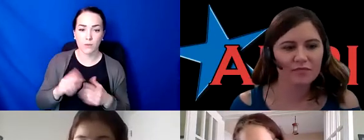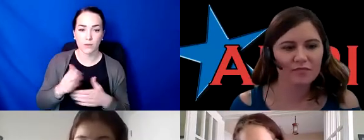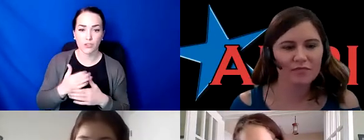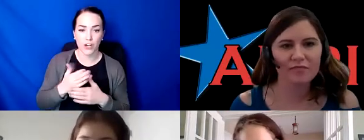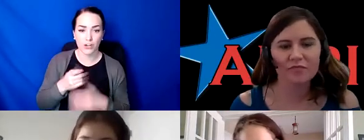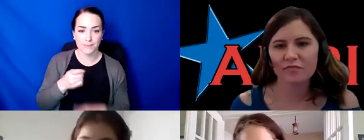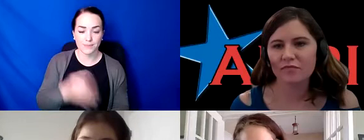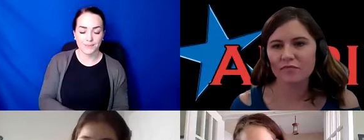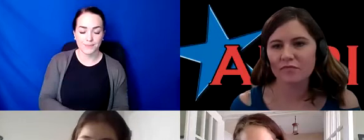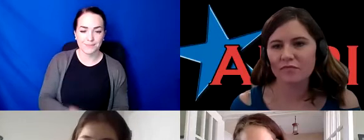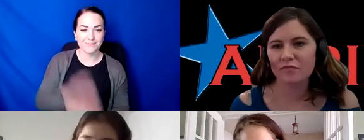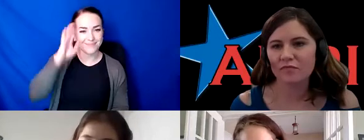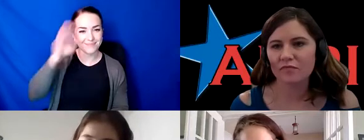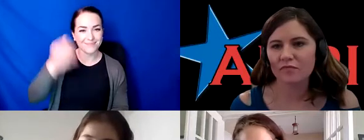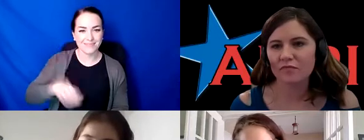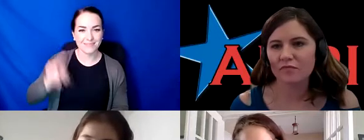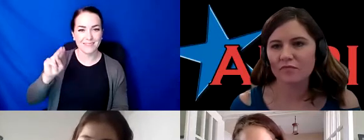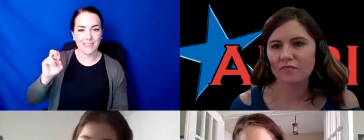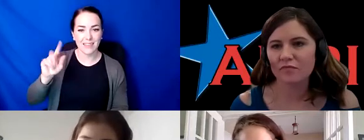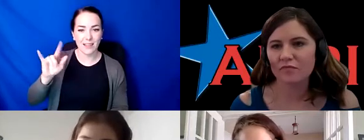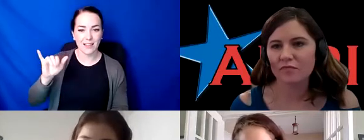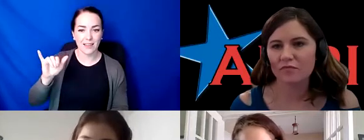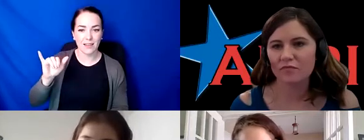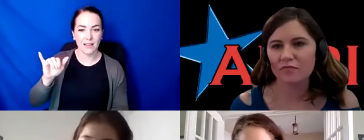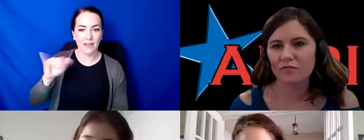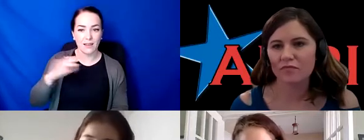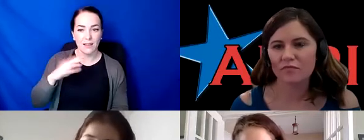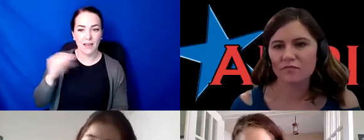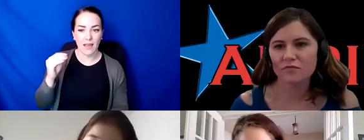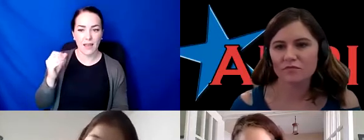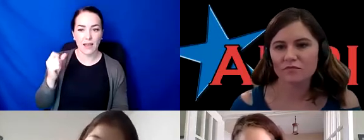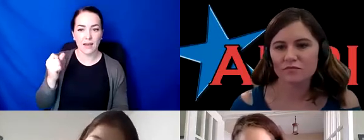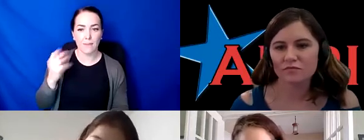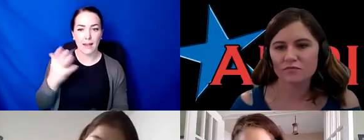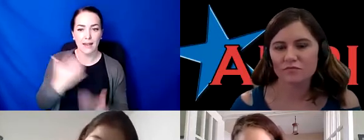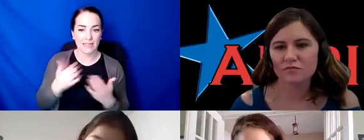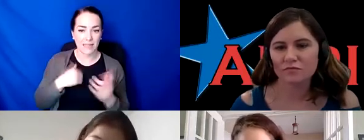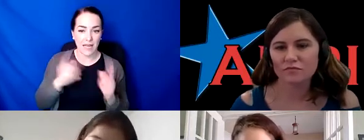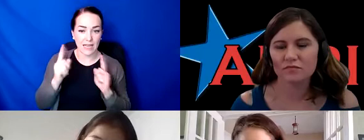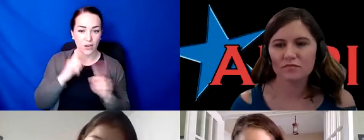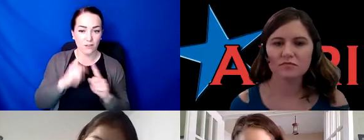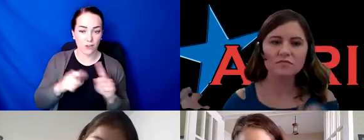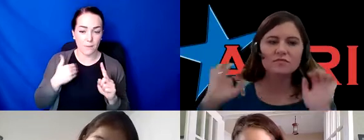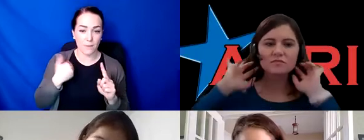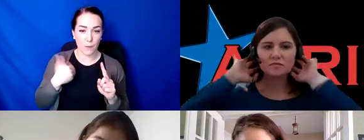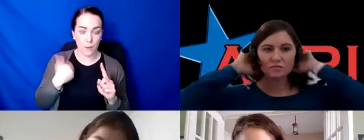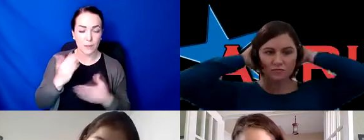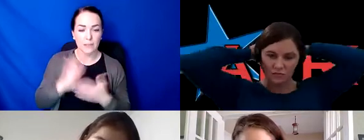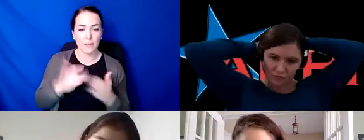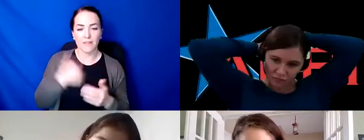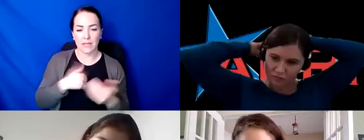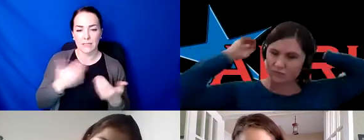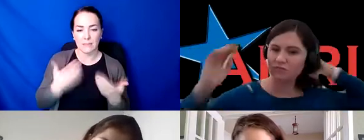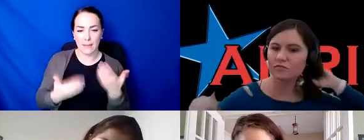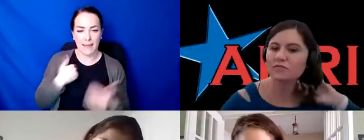Yeah, this is Nellie, and a lot of the things that, I hear from our youth and that some of us might have had experience and that I